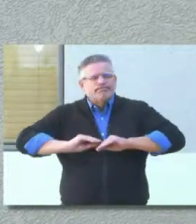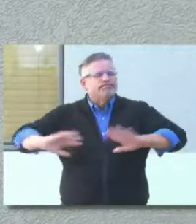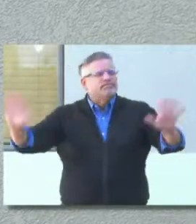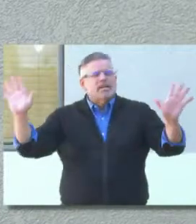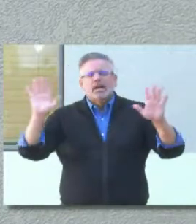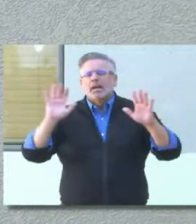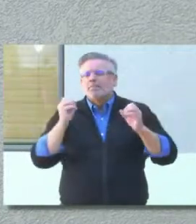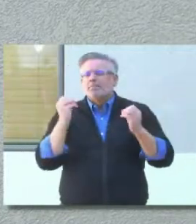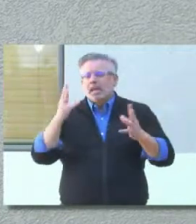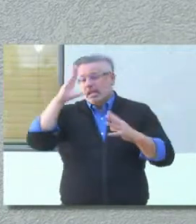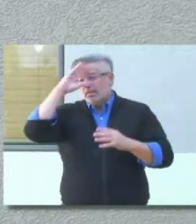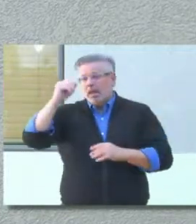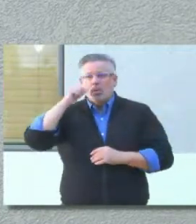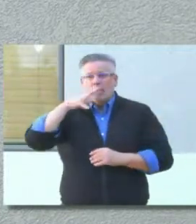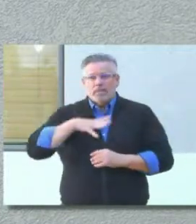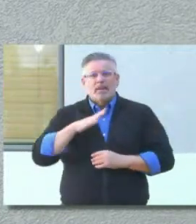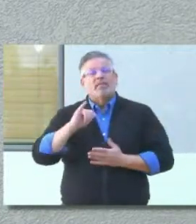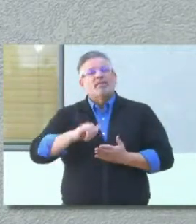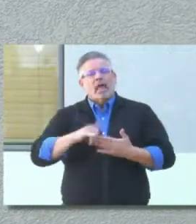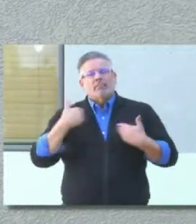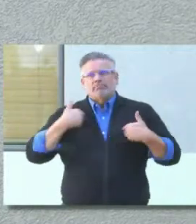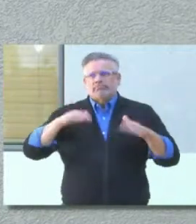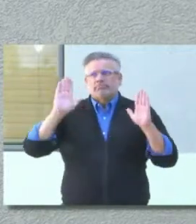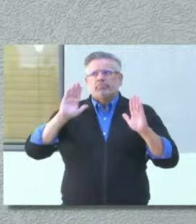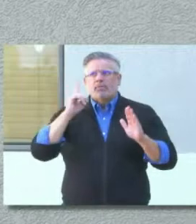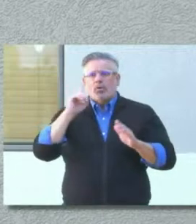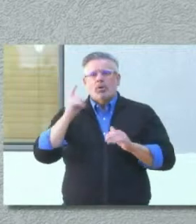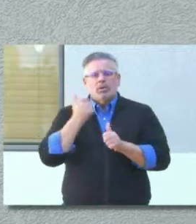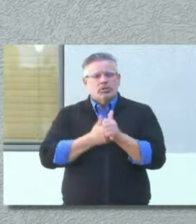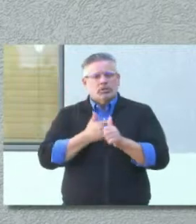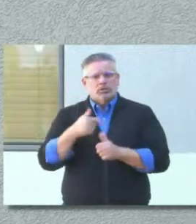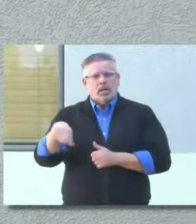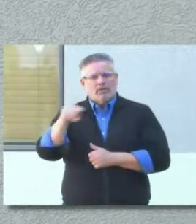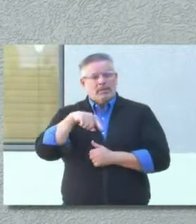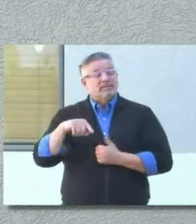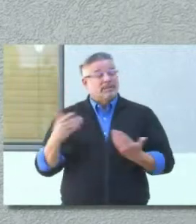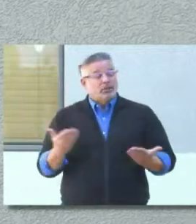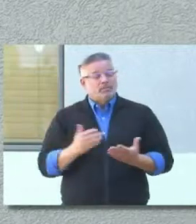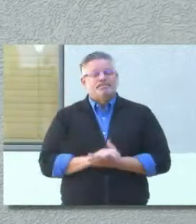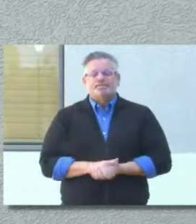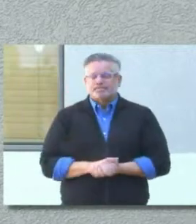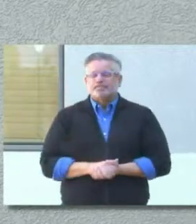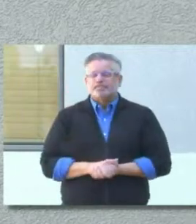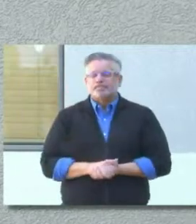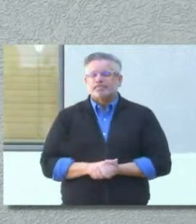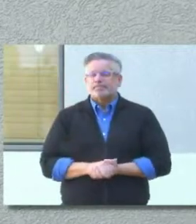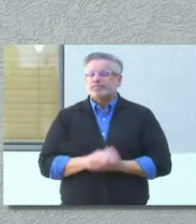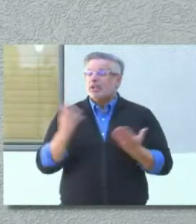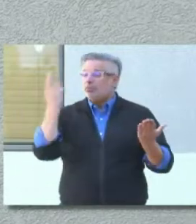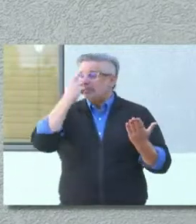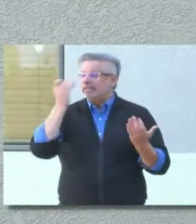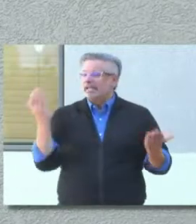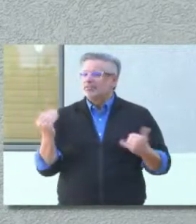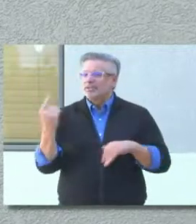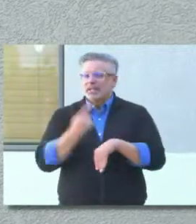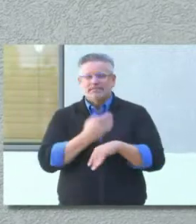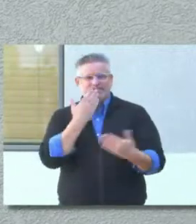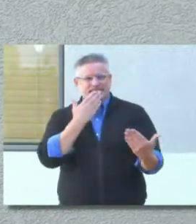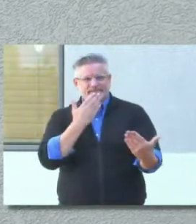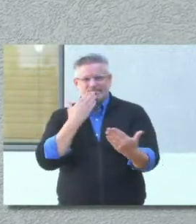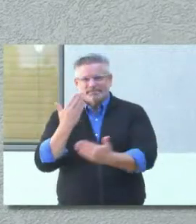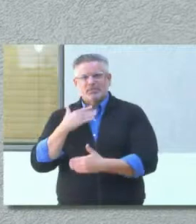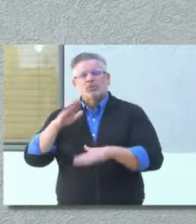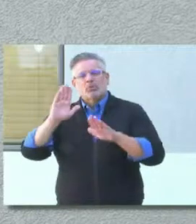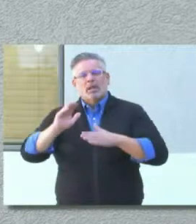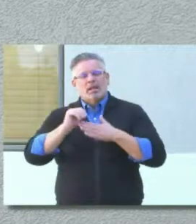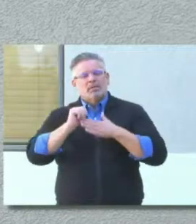men and women that sacrificed so much for each and every one of us. So that's what brings us here today. We're grateful for the